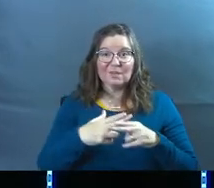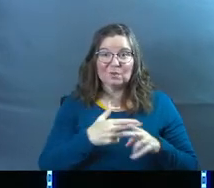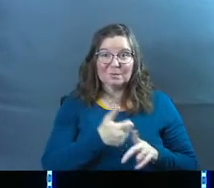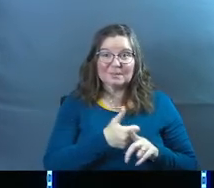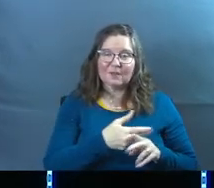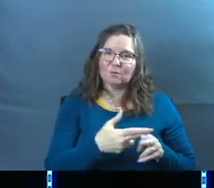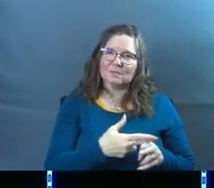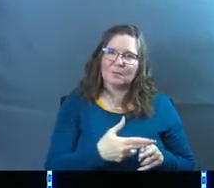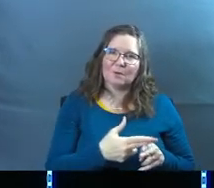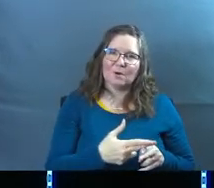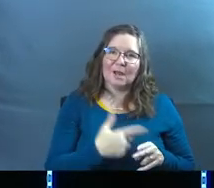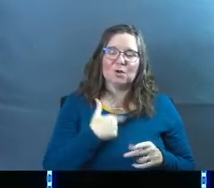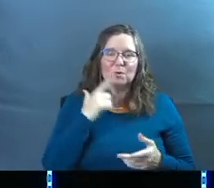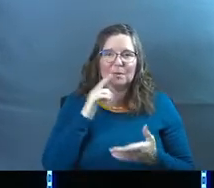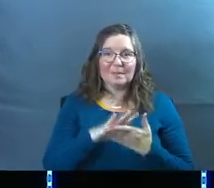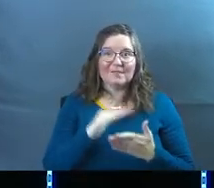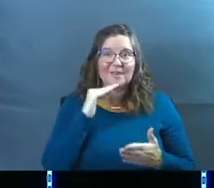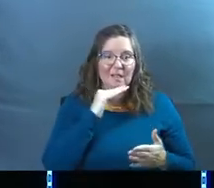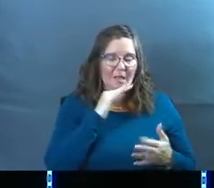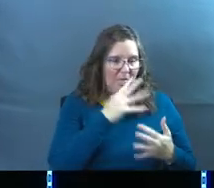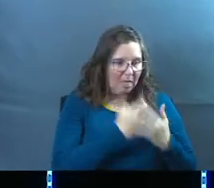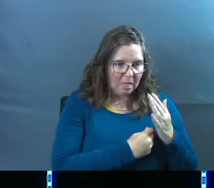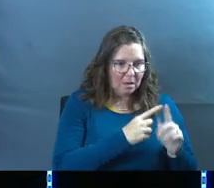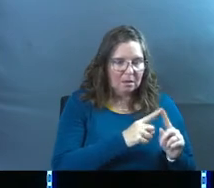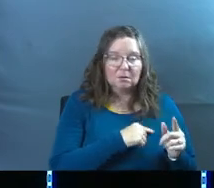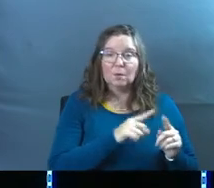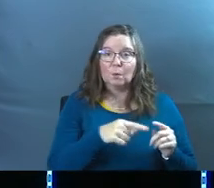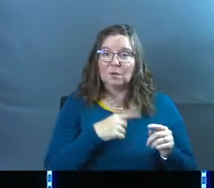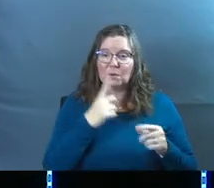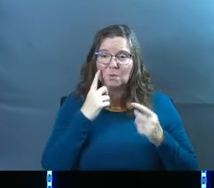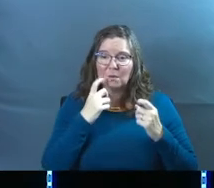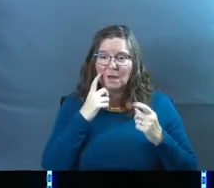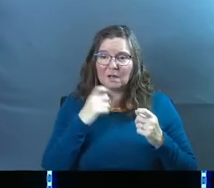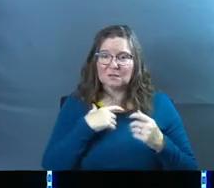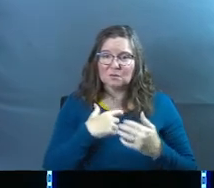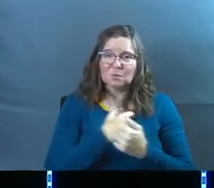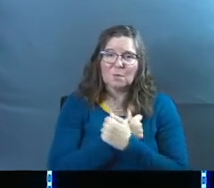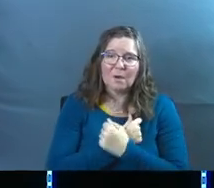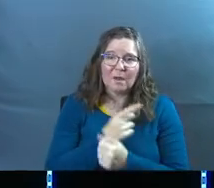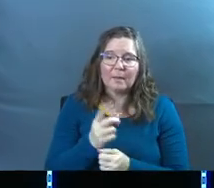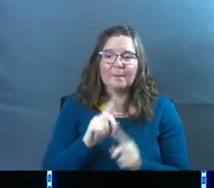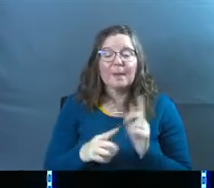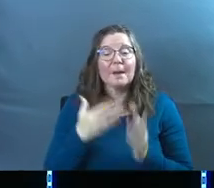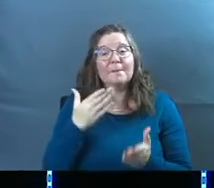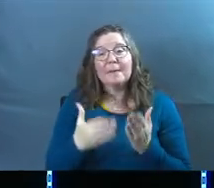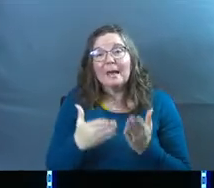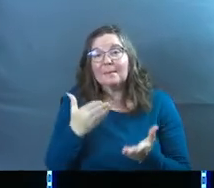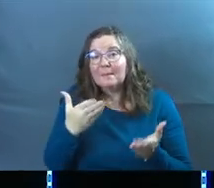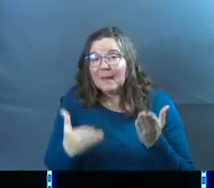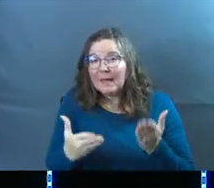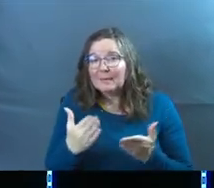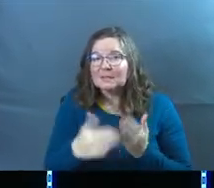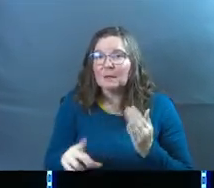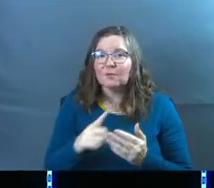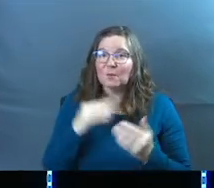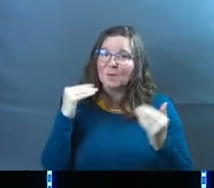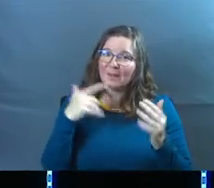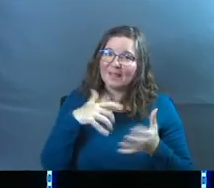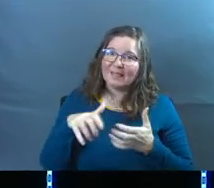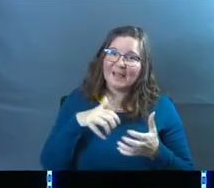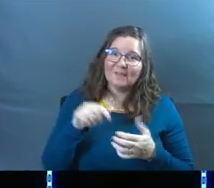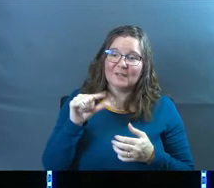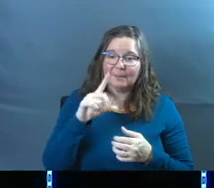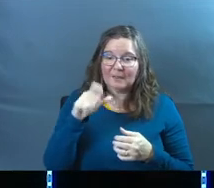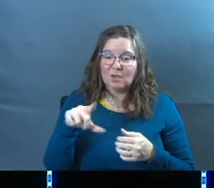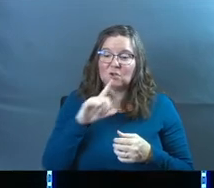temporary all along and that you had believed the lie. And not only will you cry as you hug them, but maybe, just maybe, some of you will laugh just a